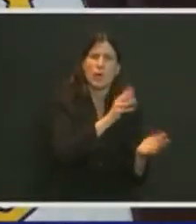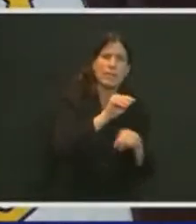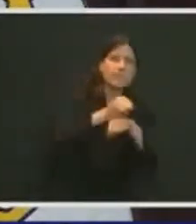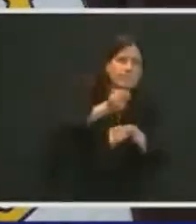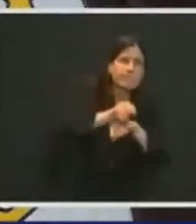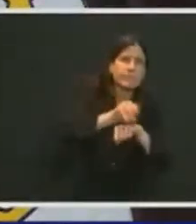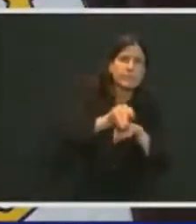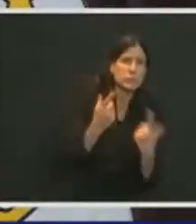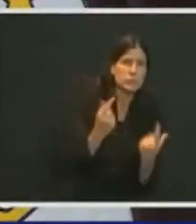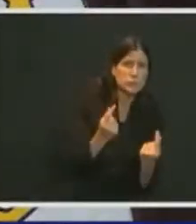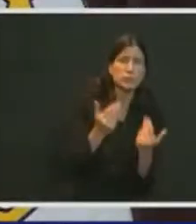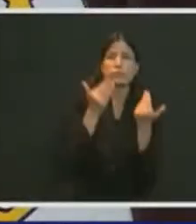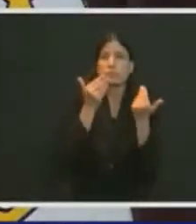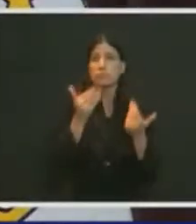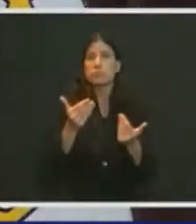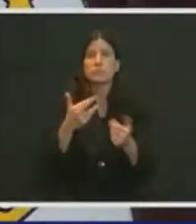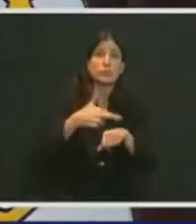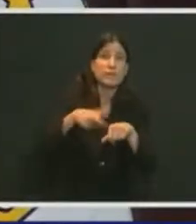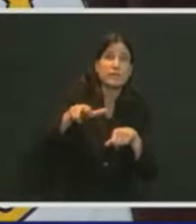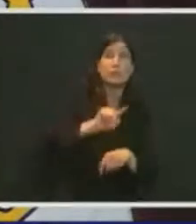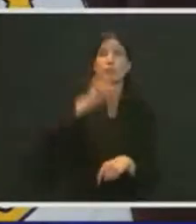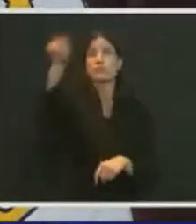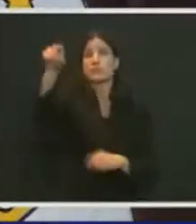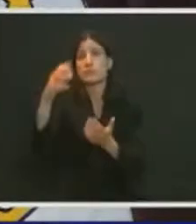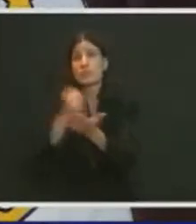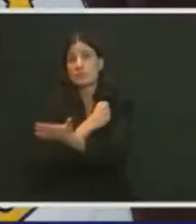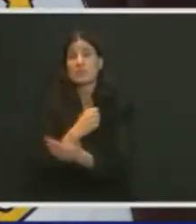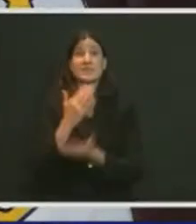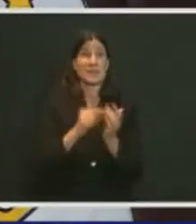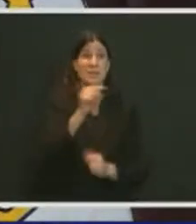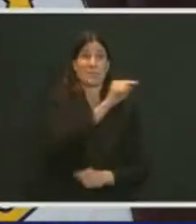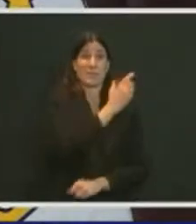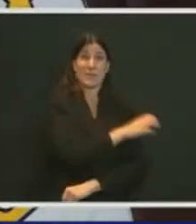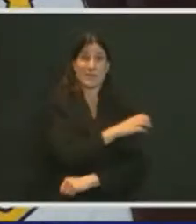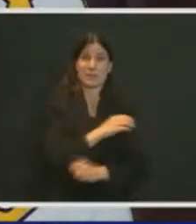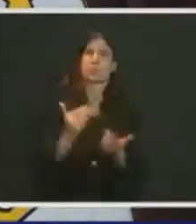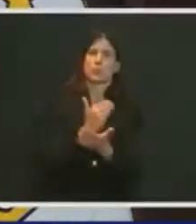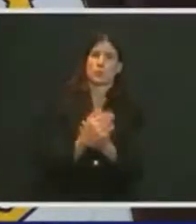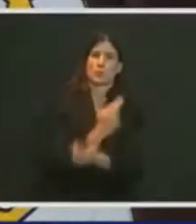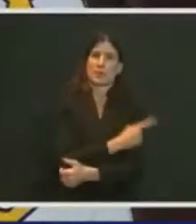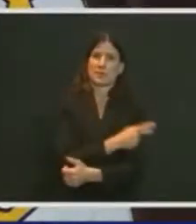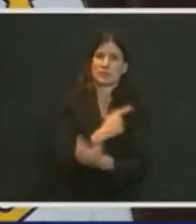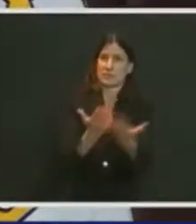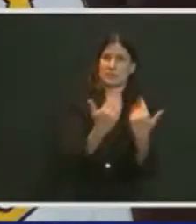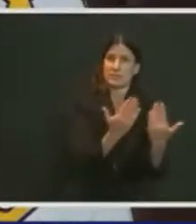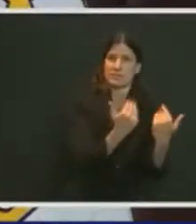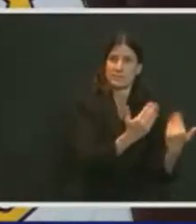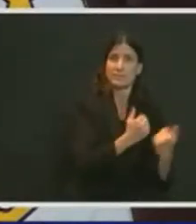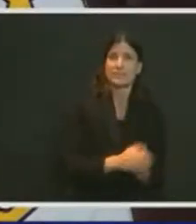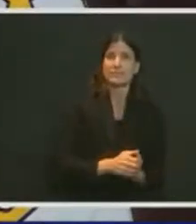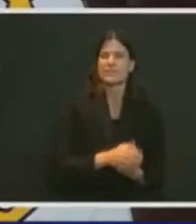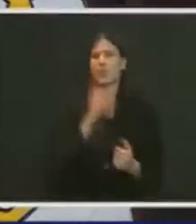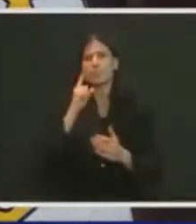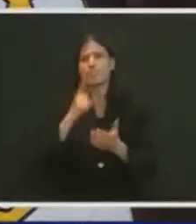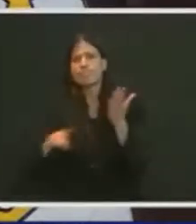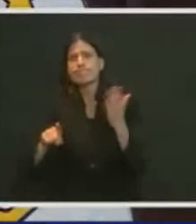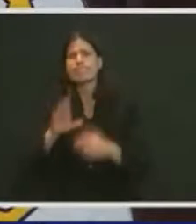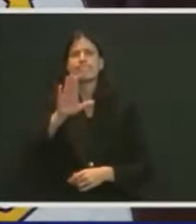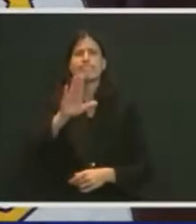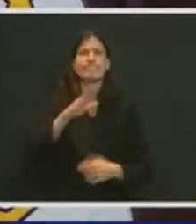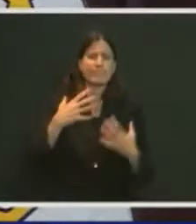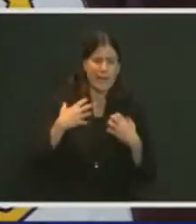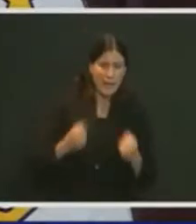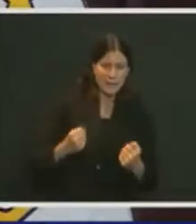patients and then bring on the new patients so that everyone can get their vaccinations up to speed and all of that. So what